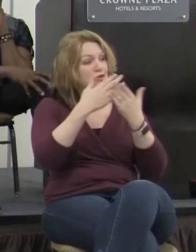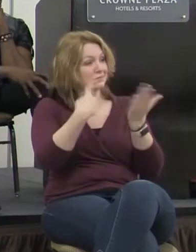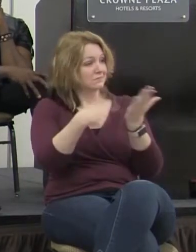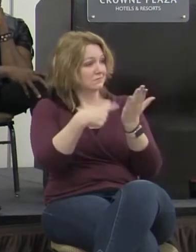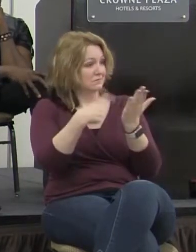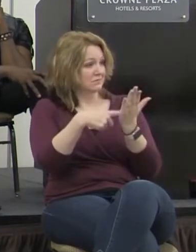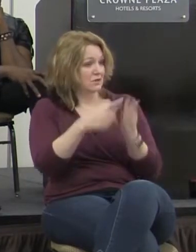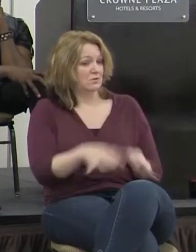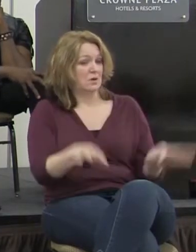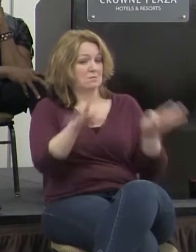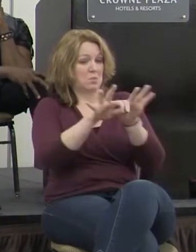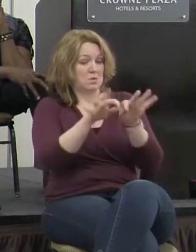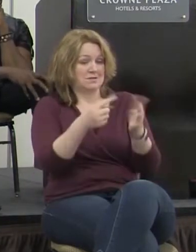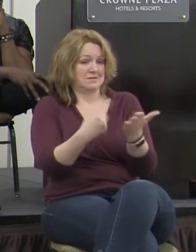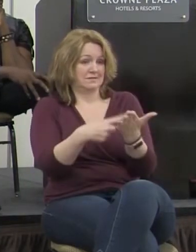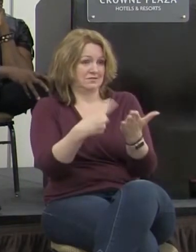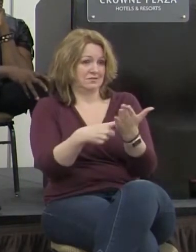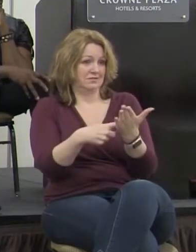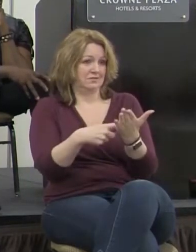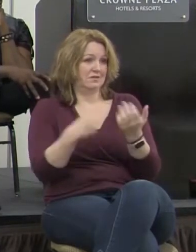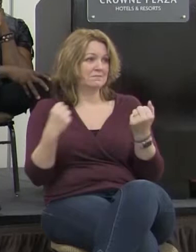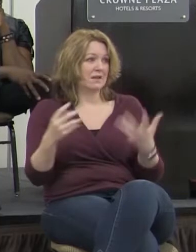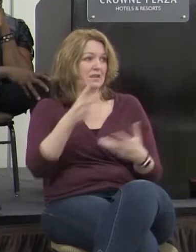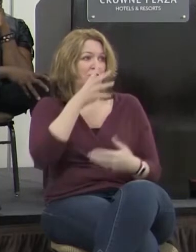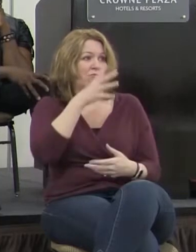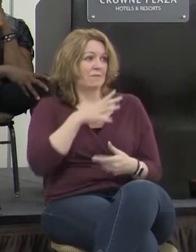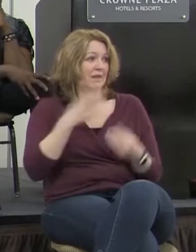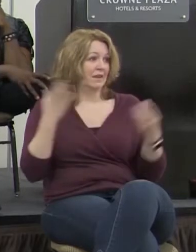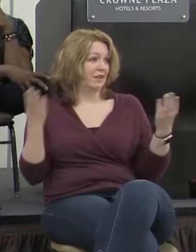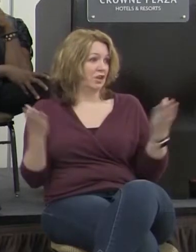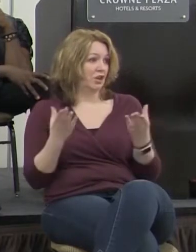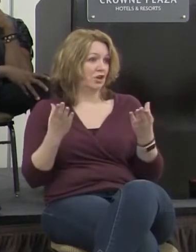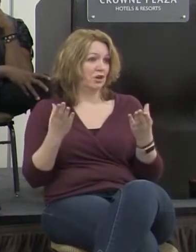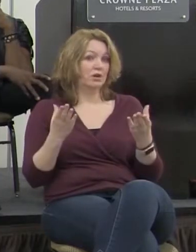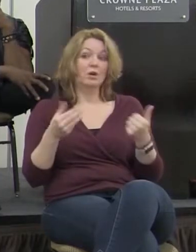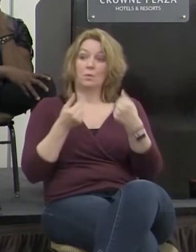needed conversation. And several women that are here were there.